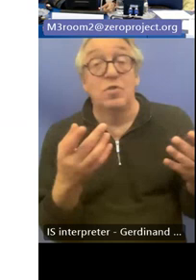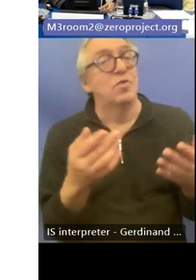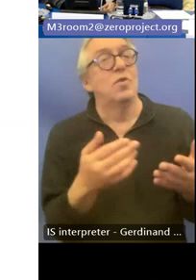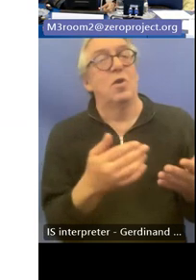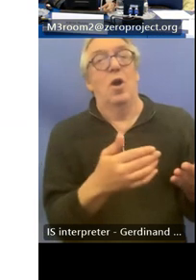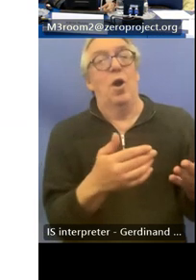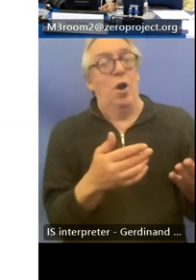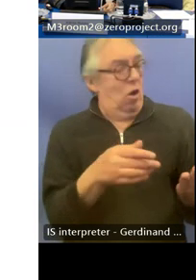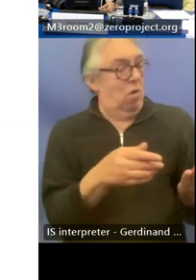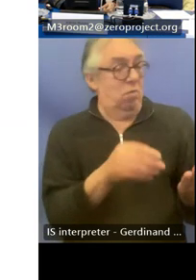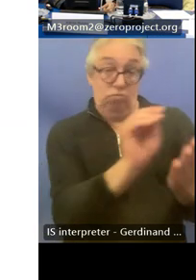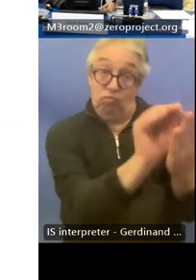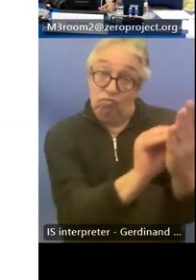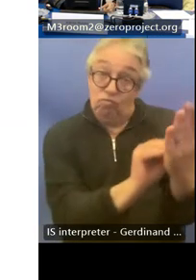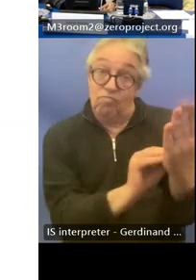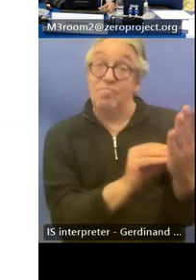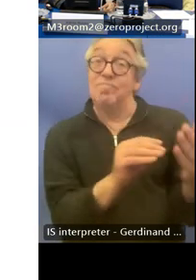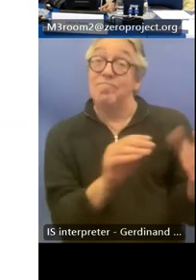education.